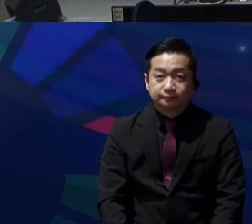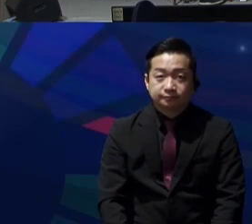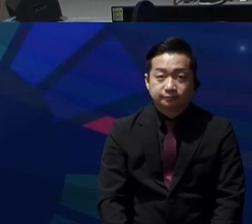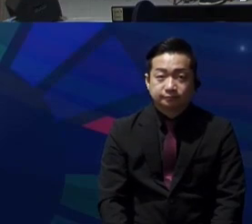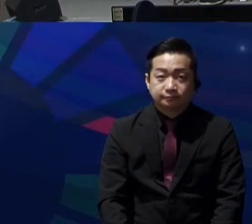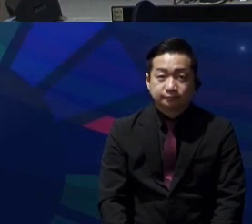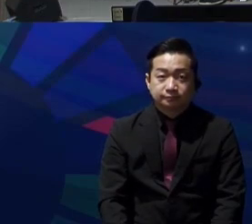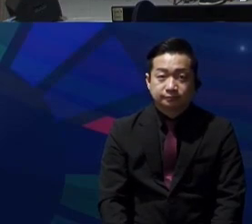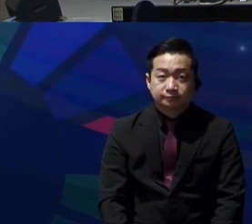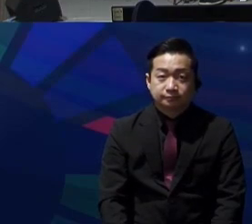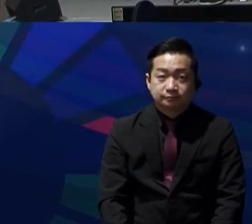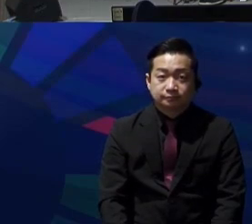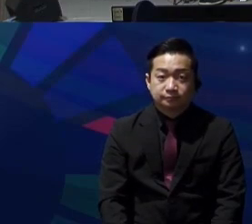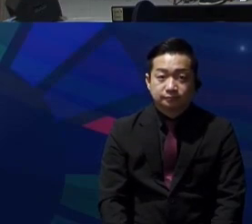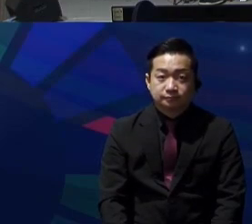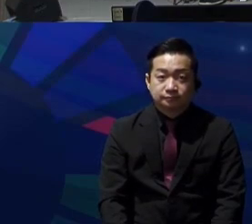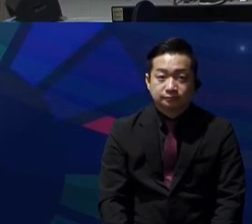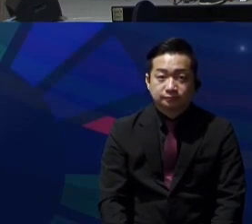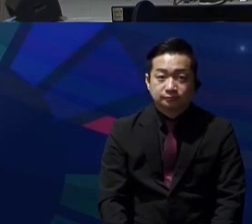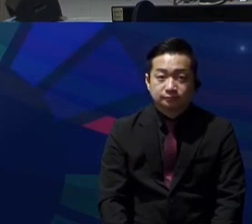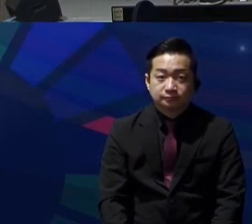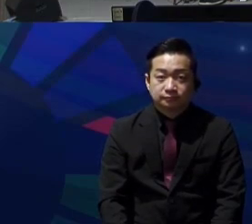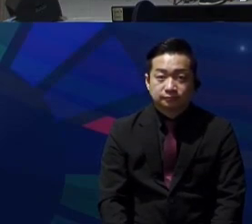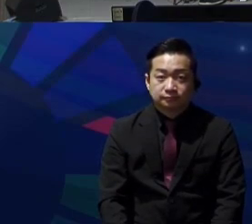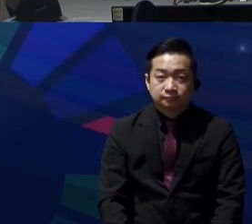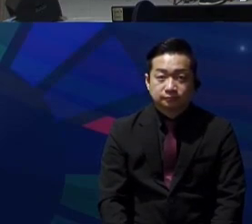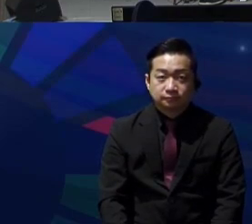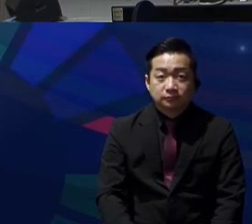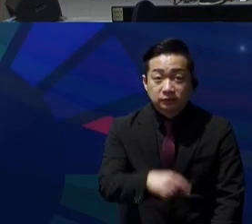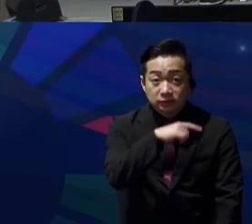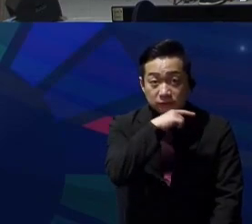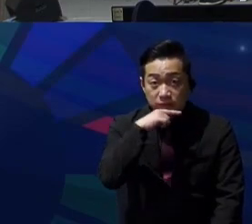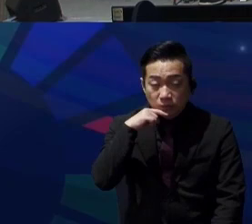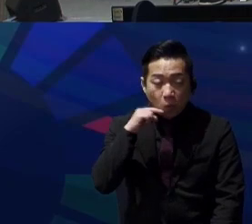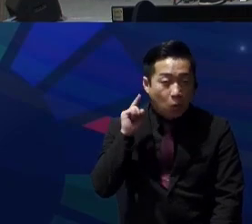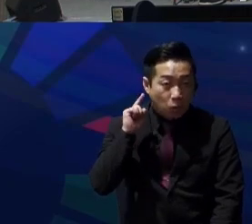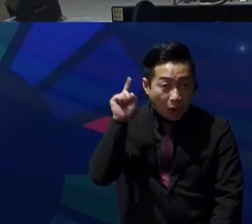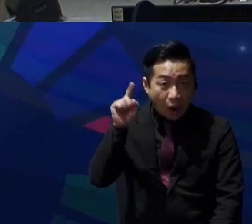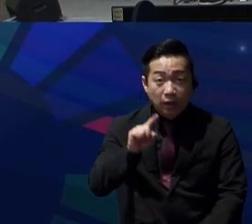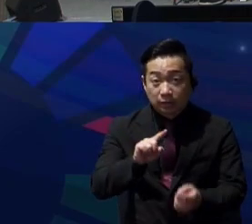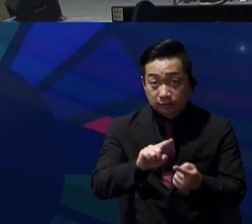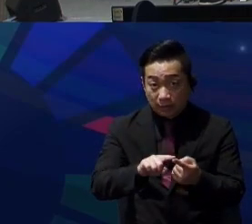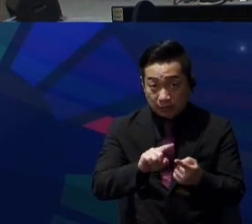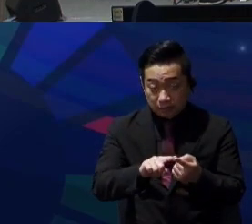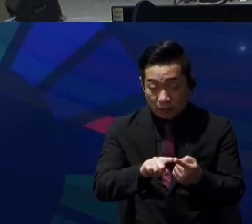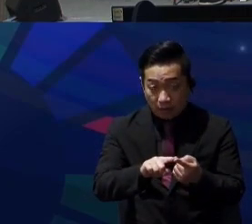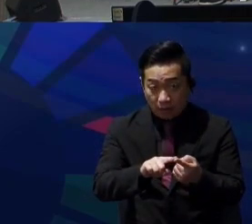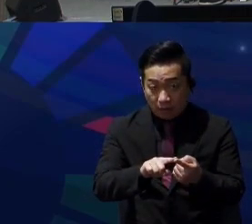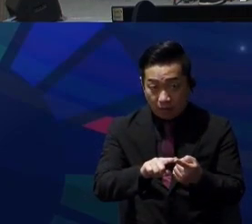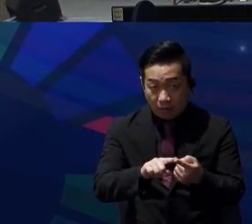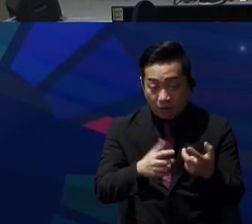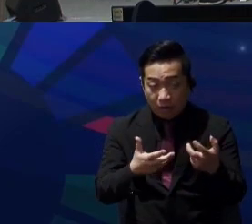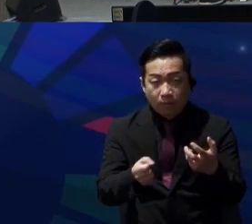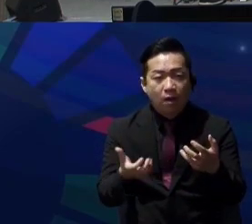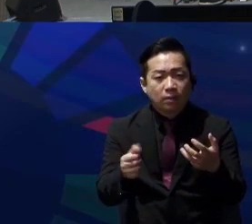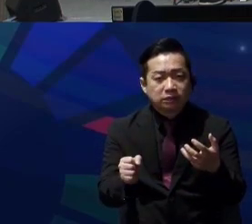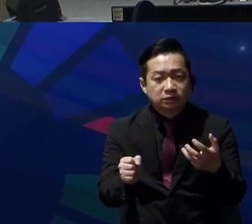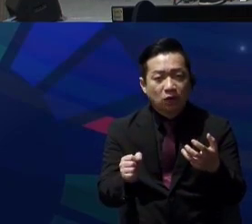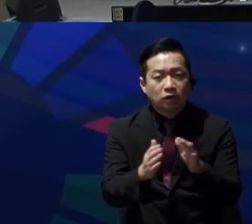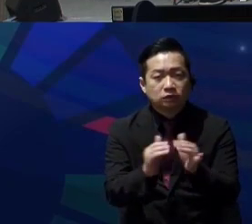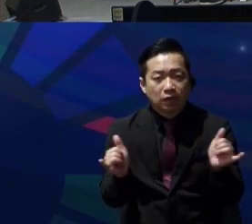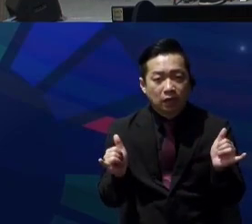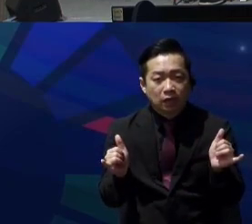the hypertension, you should go 1 month for walking or 1 week. We